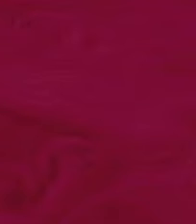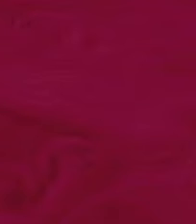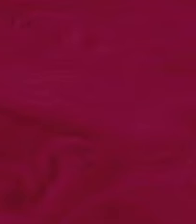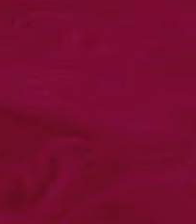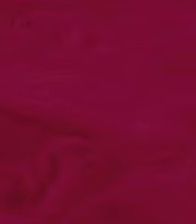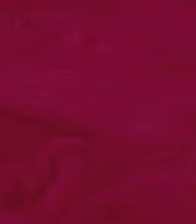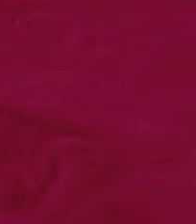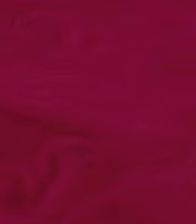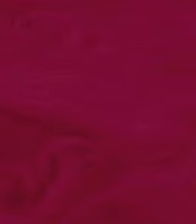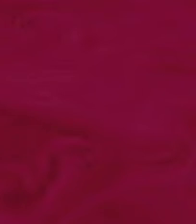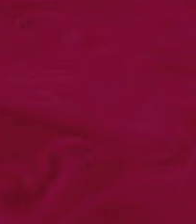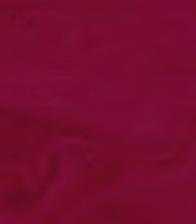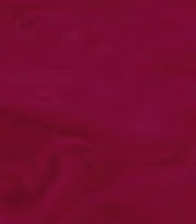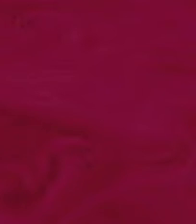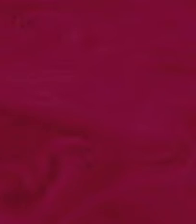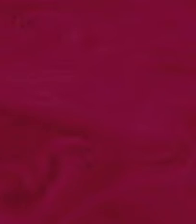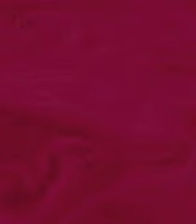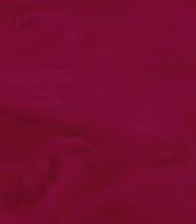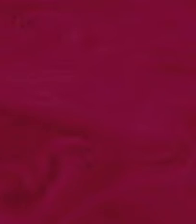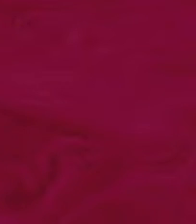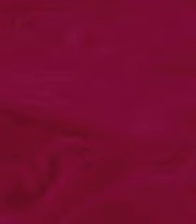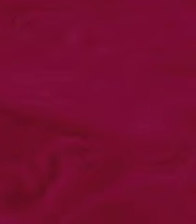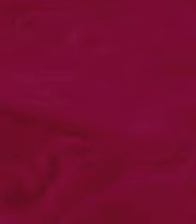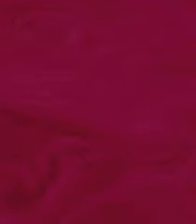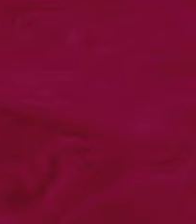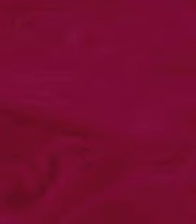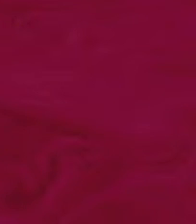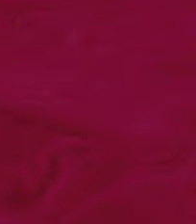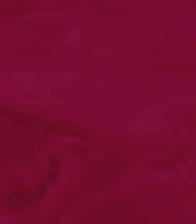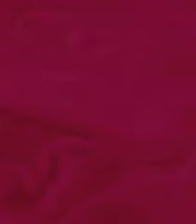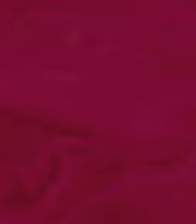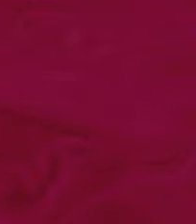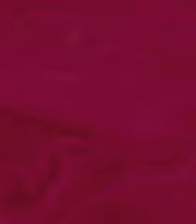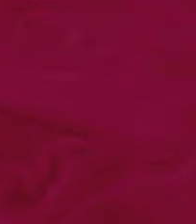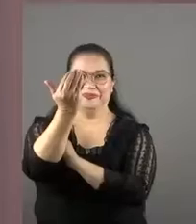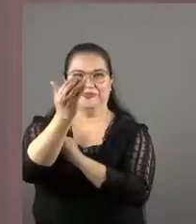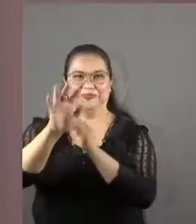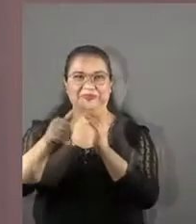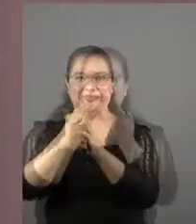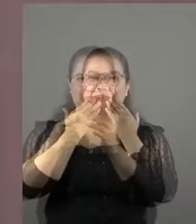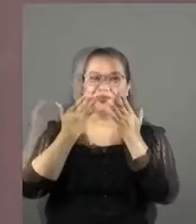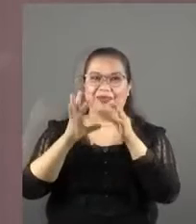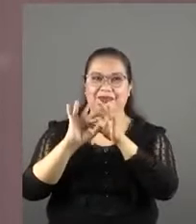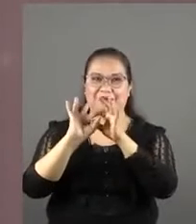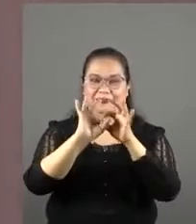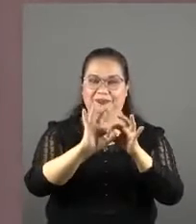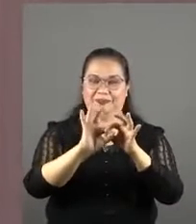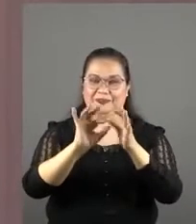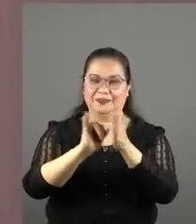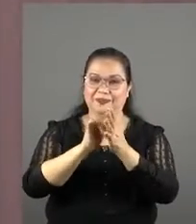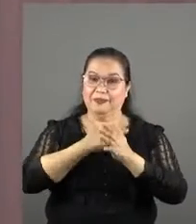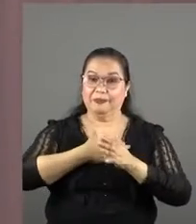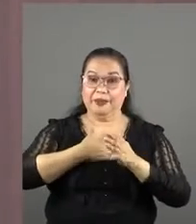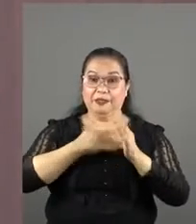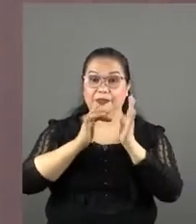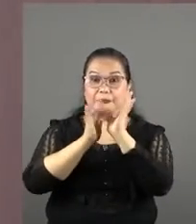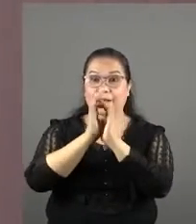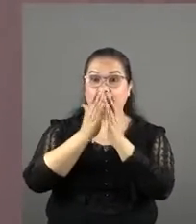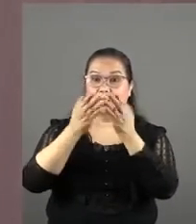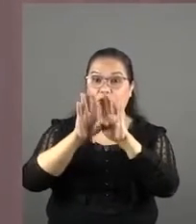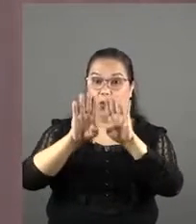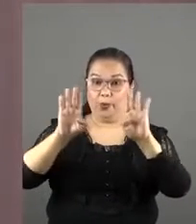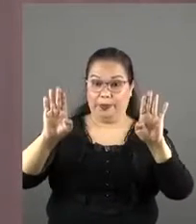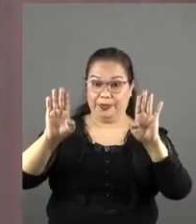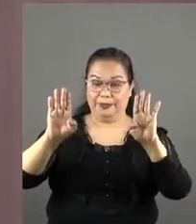Thank you, Elder Dylan. Good morning, everyone. We're so glad you've come to worship with us today. Will you please open your Bibles with me